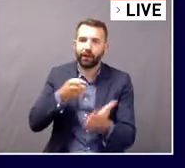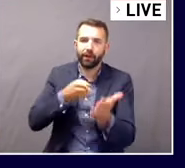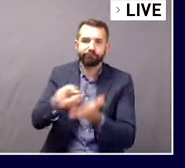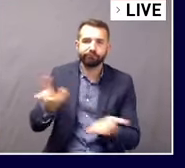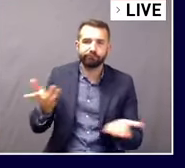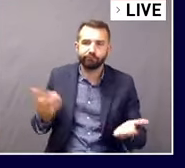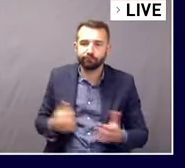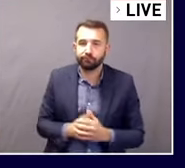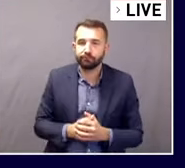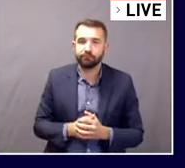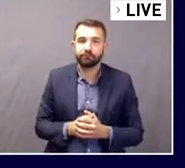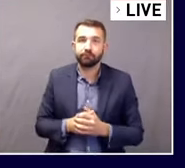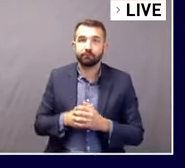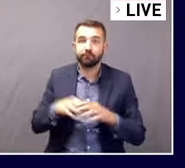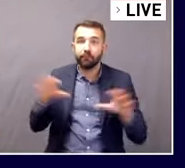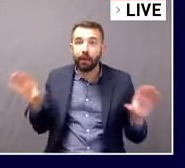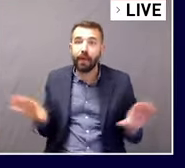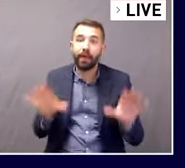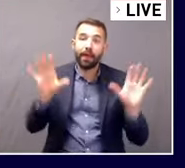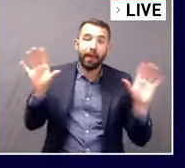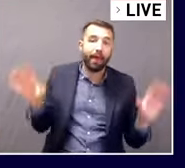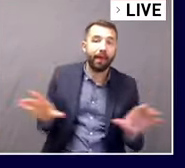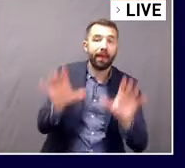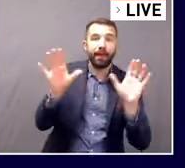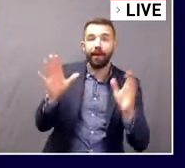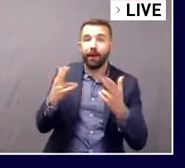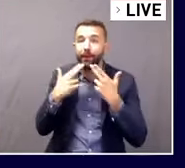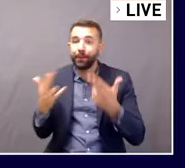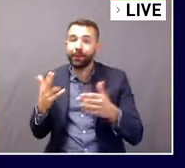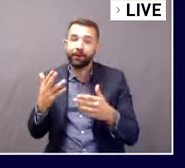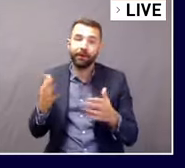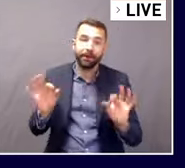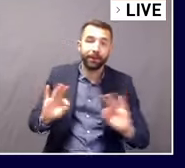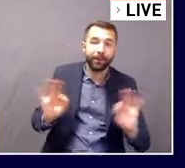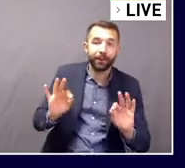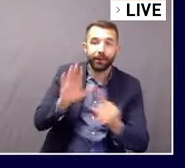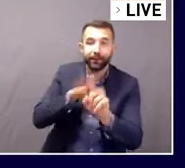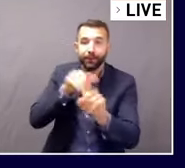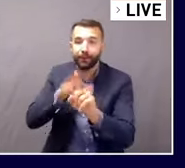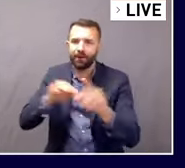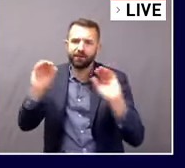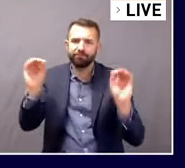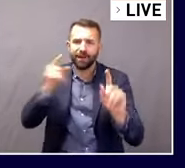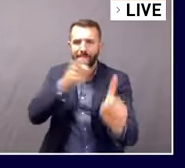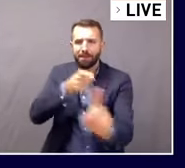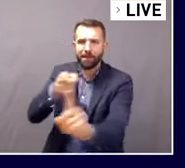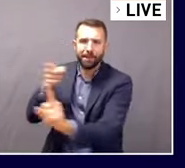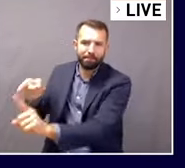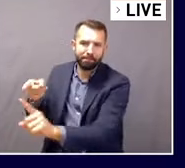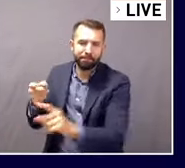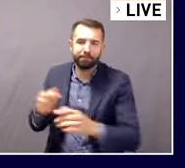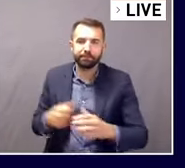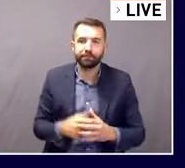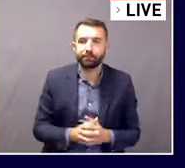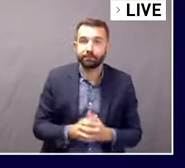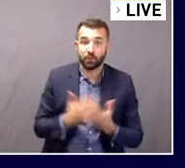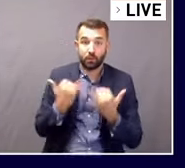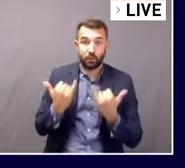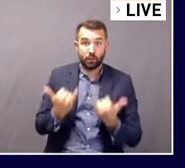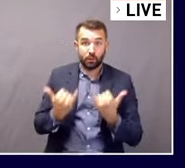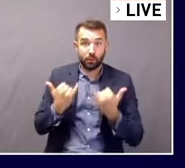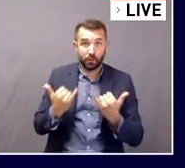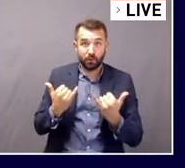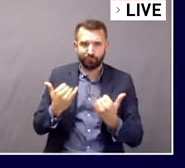things stand. And that approach means that today, I have an obligation to share my concerns with